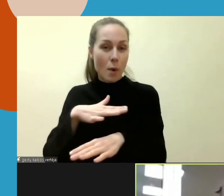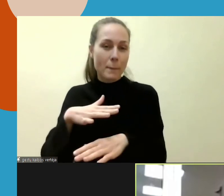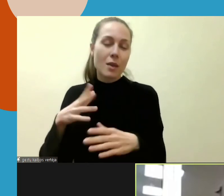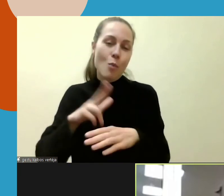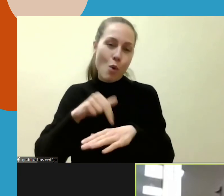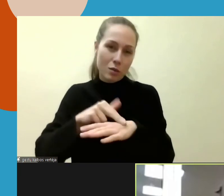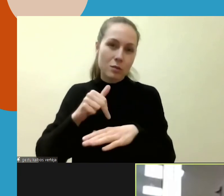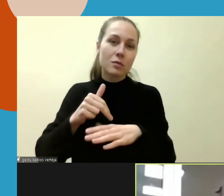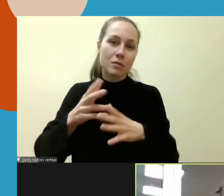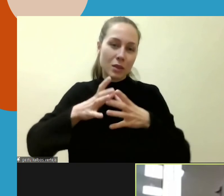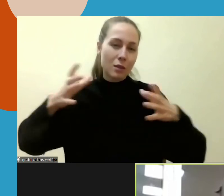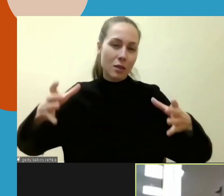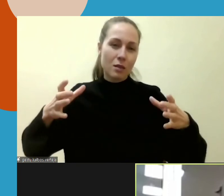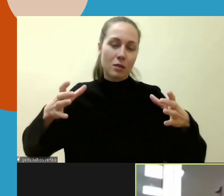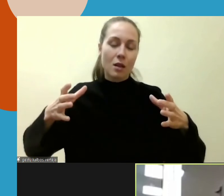broad attitudes,